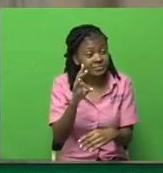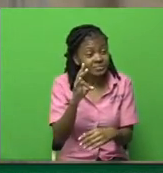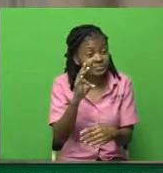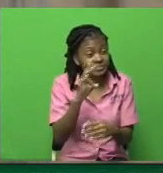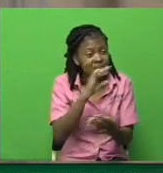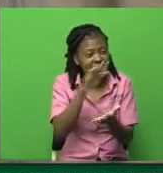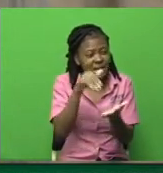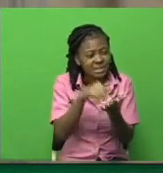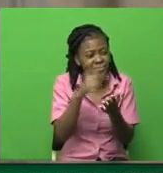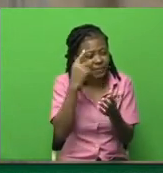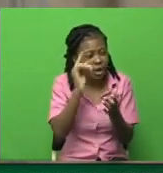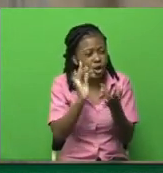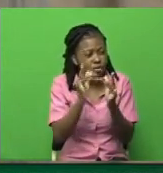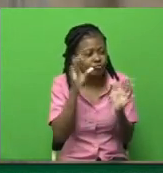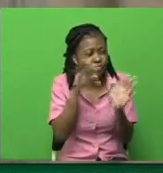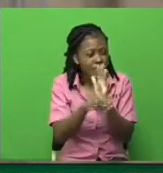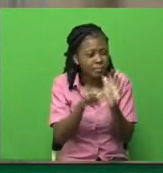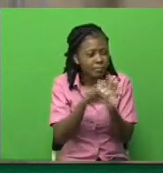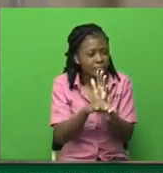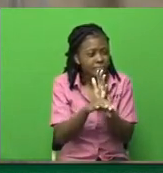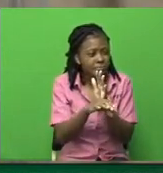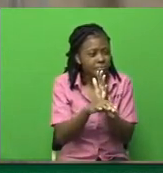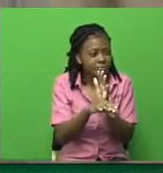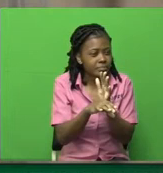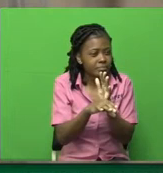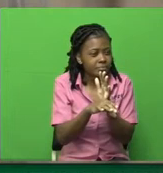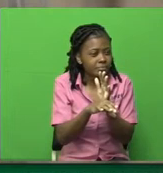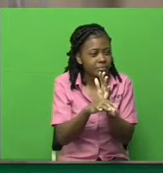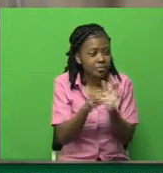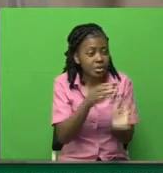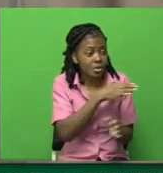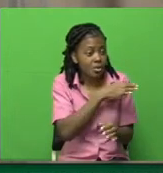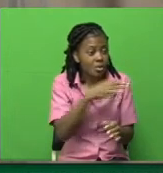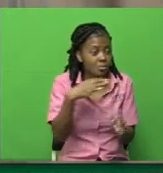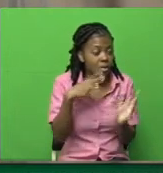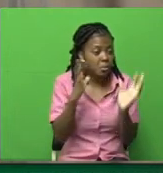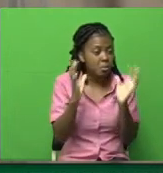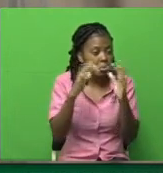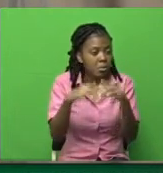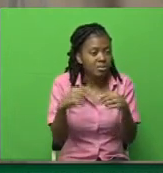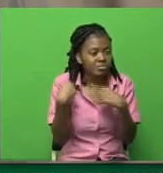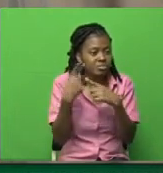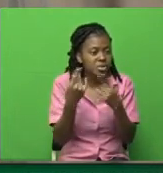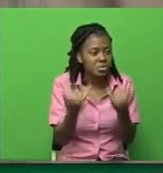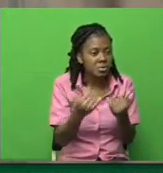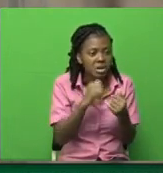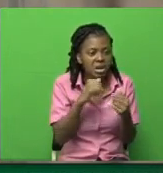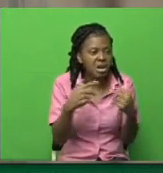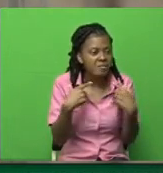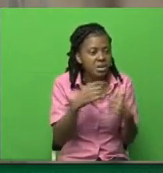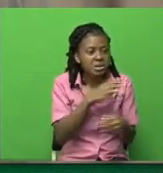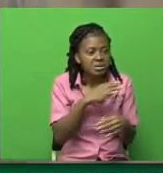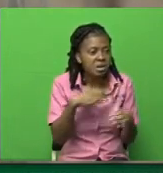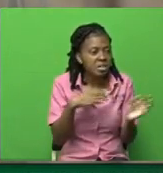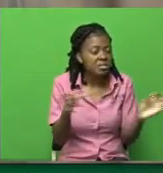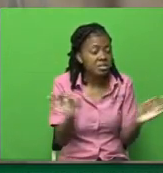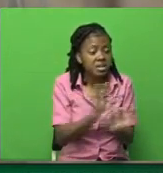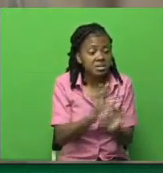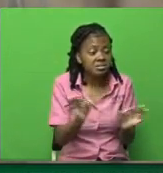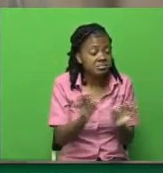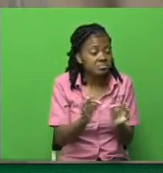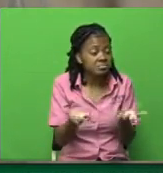committee that has not been resurrected since our Telecommunications Act in many parts remain Antiquated and do not meet the